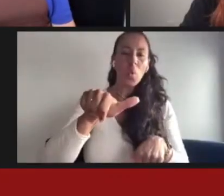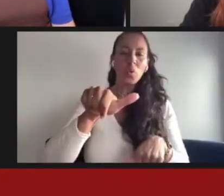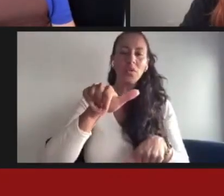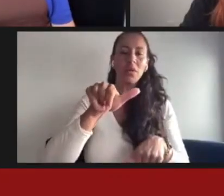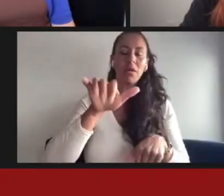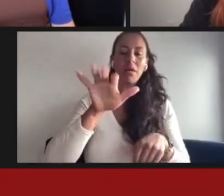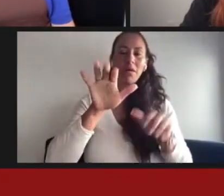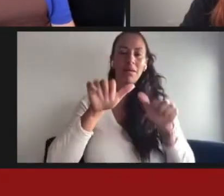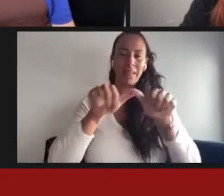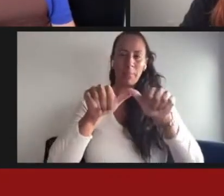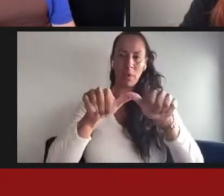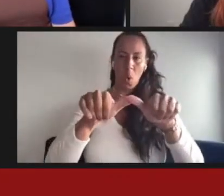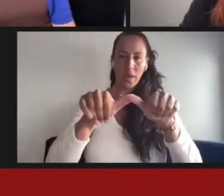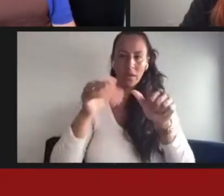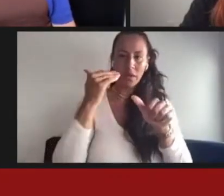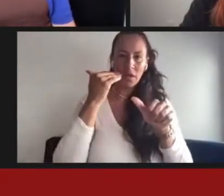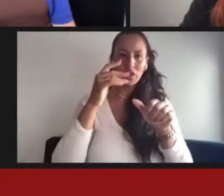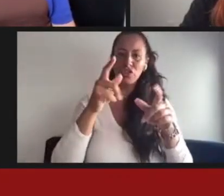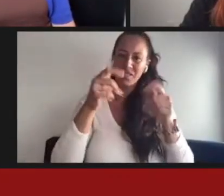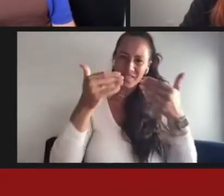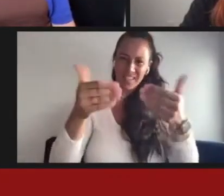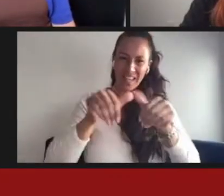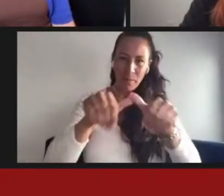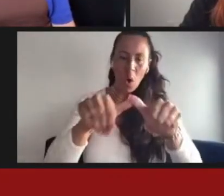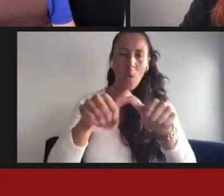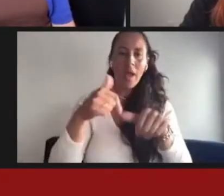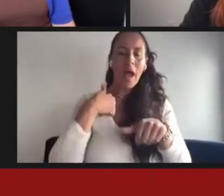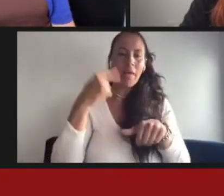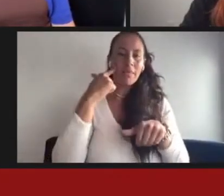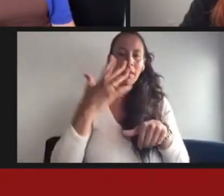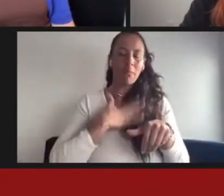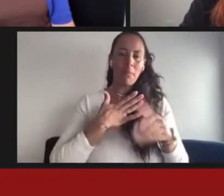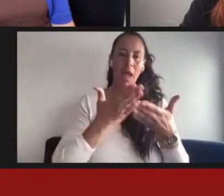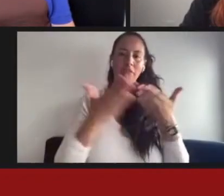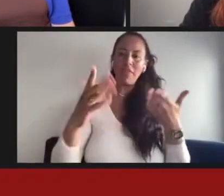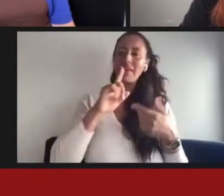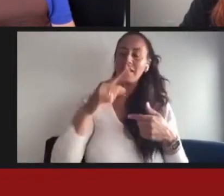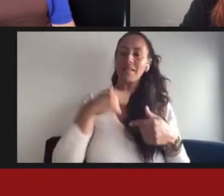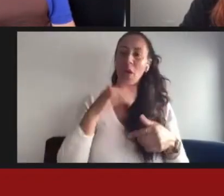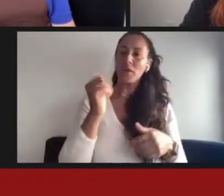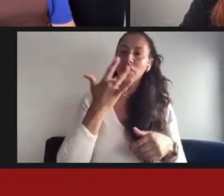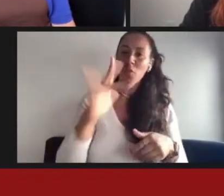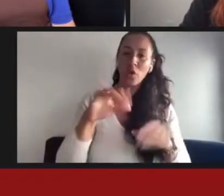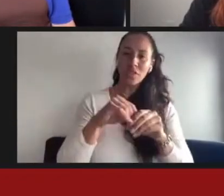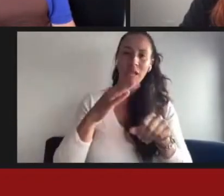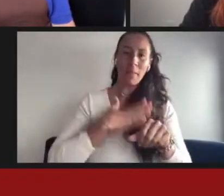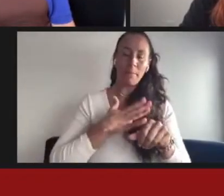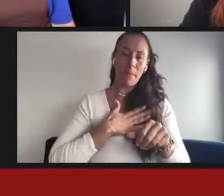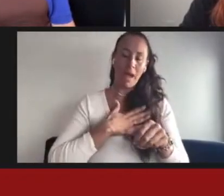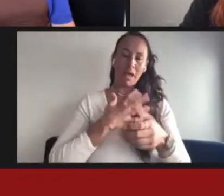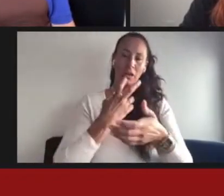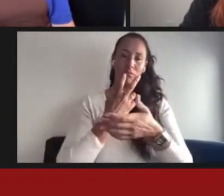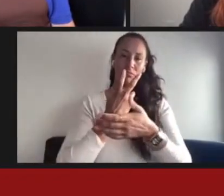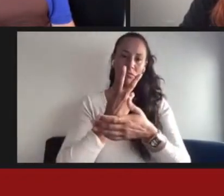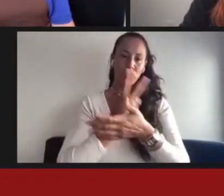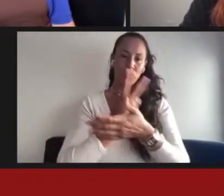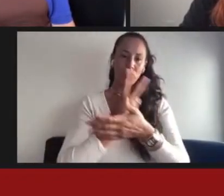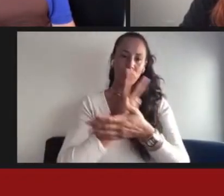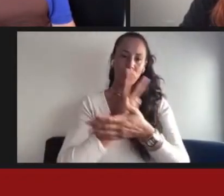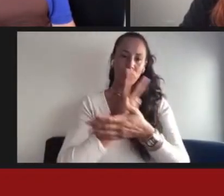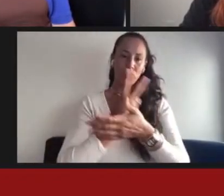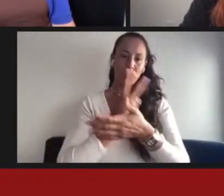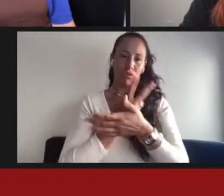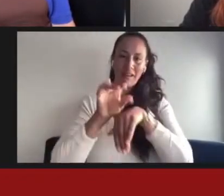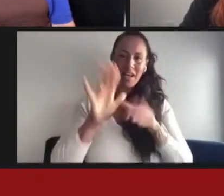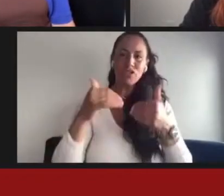kind of keep going, right? I think that's part of my thing is I was fortunate. My graduate advisor had like a